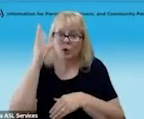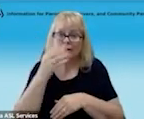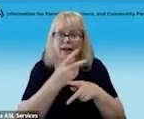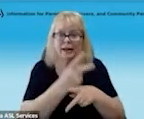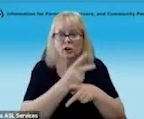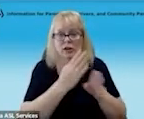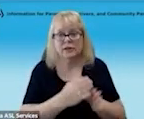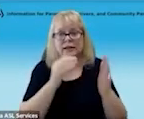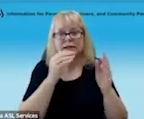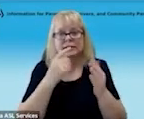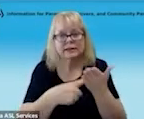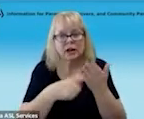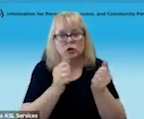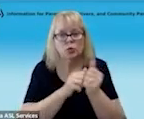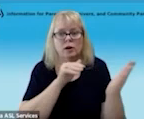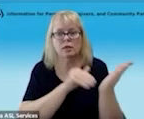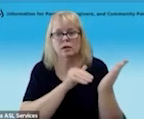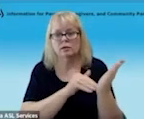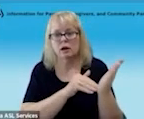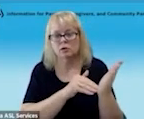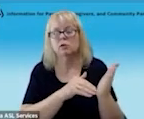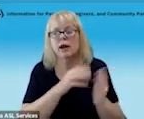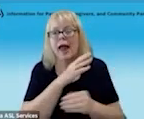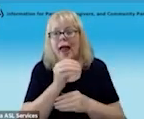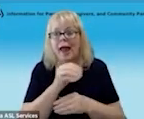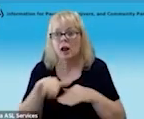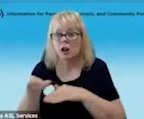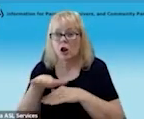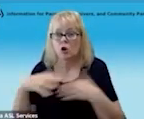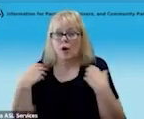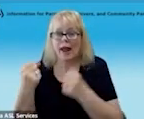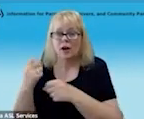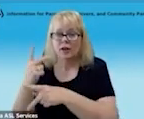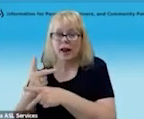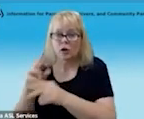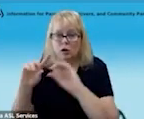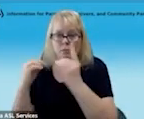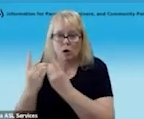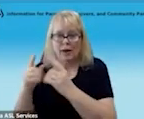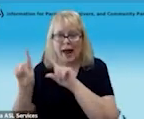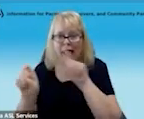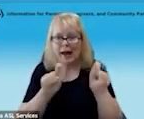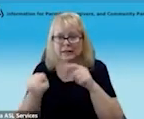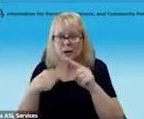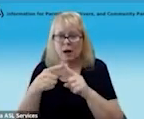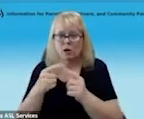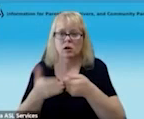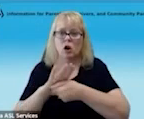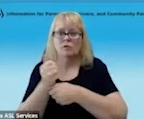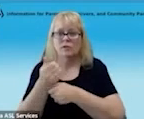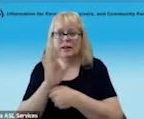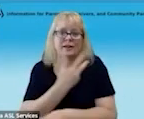at nights, on weekends, and on holidays when clinics may be closed. We encourage parents and caregivers to reach out to their